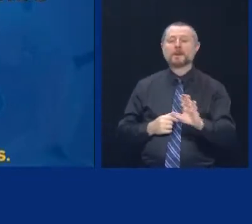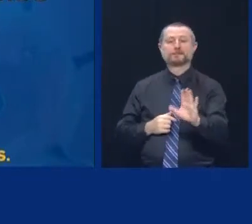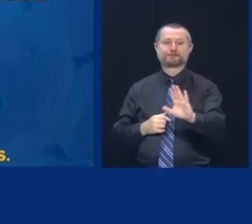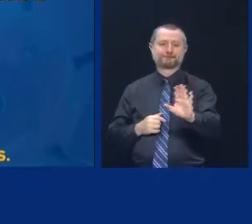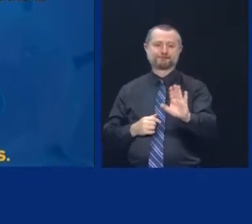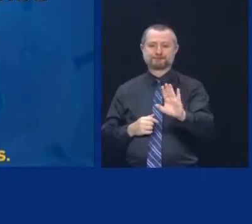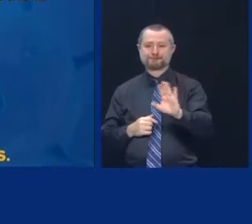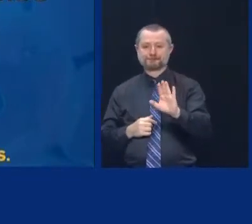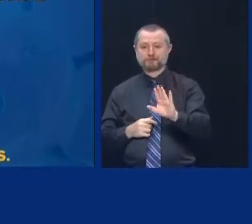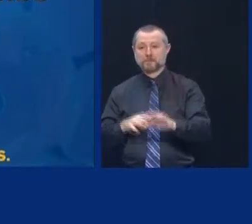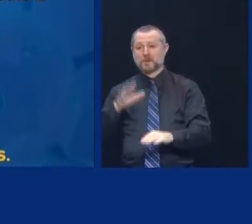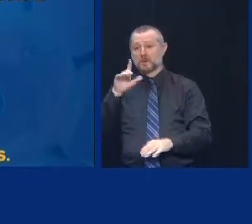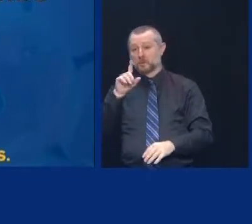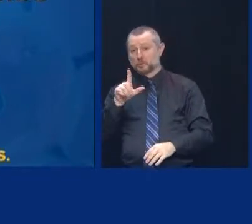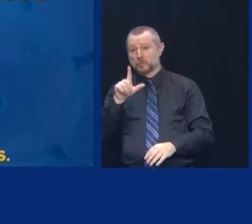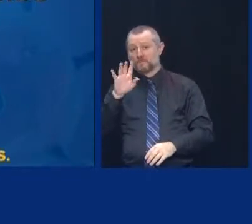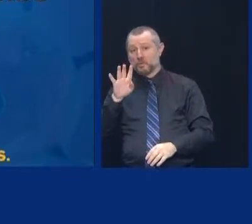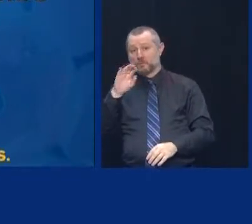24%,